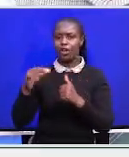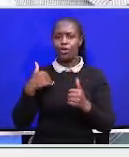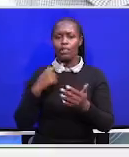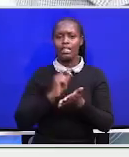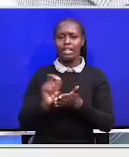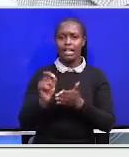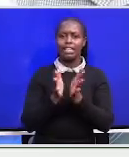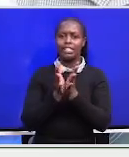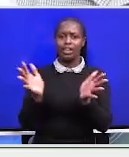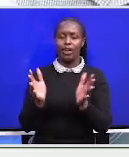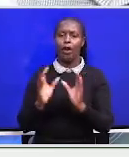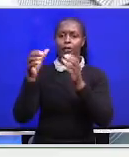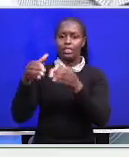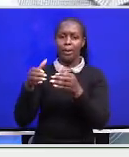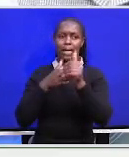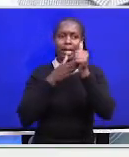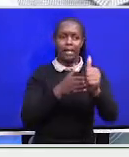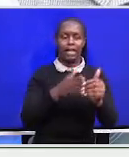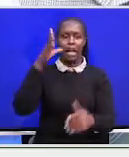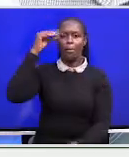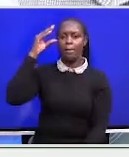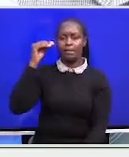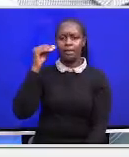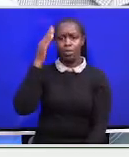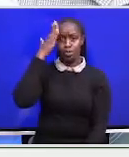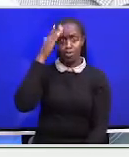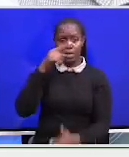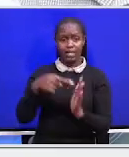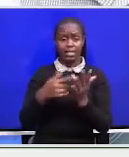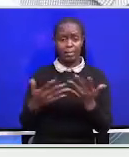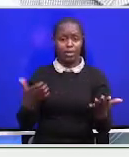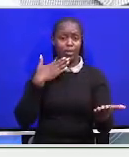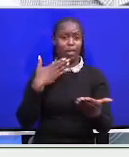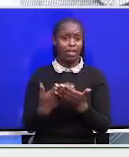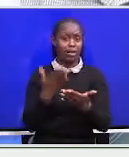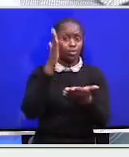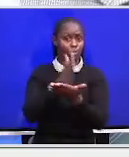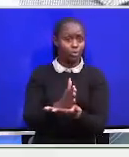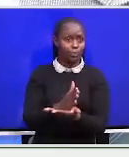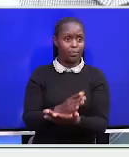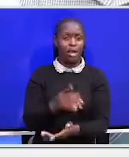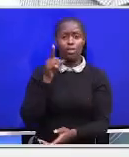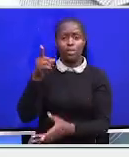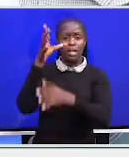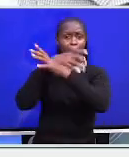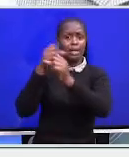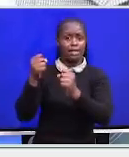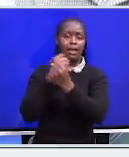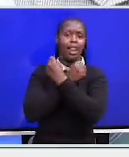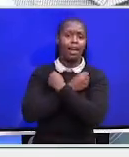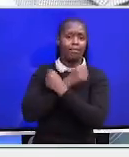chama tawala kutoka hapa pwani. Nyinyi wa pwani, si ni jambo la kushukuru hili? Huyu rais anapenda